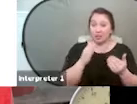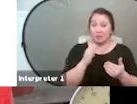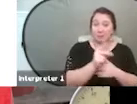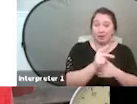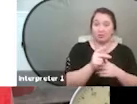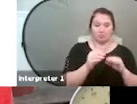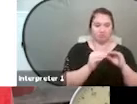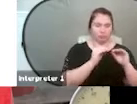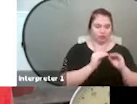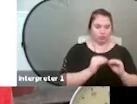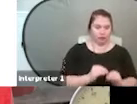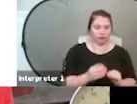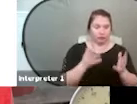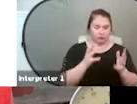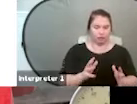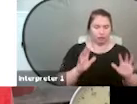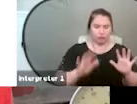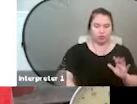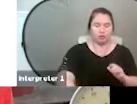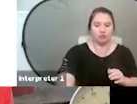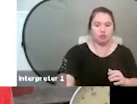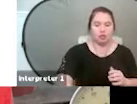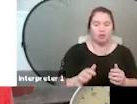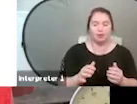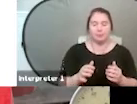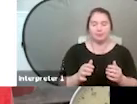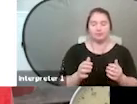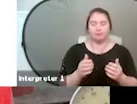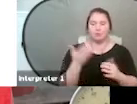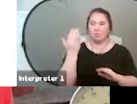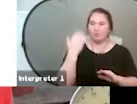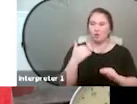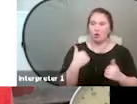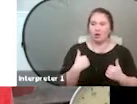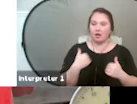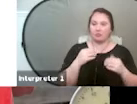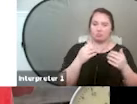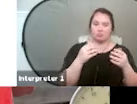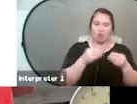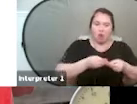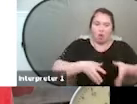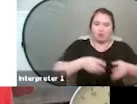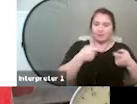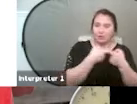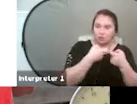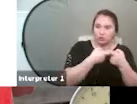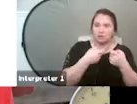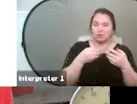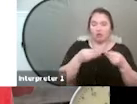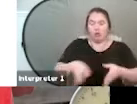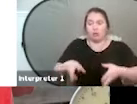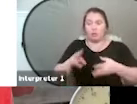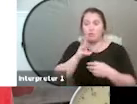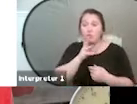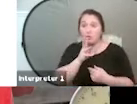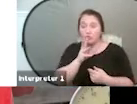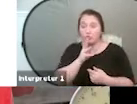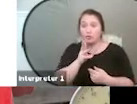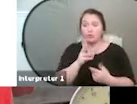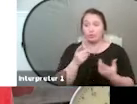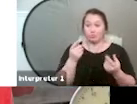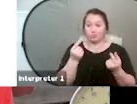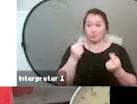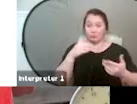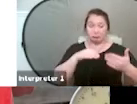failures. So they were caused by a loss of electricity, a loss of water service. The components required to make these repairs in the